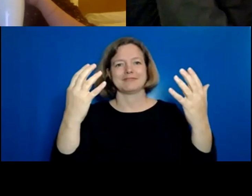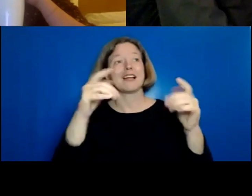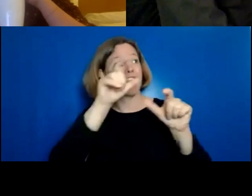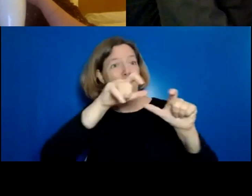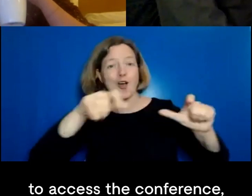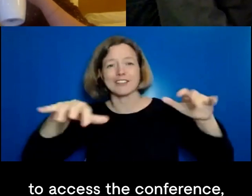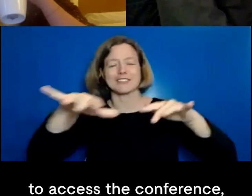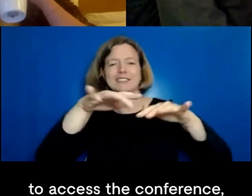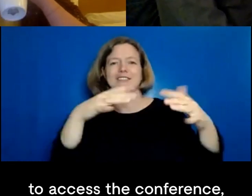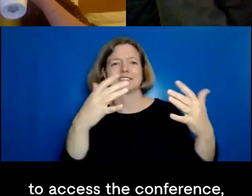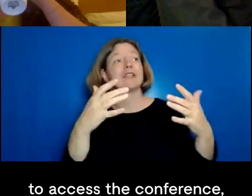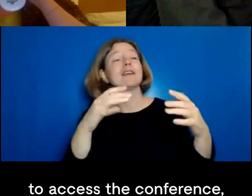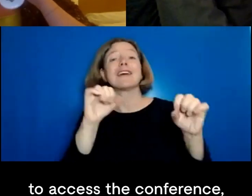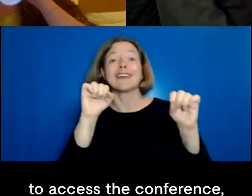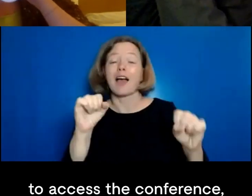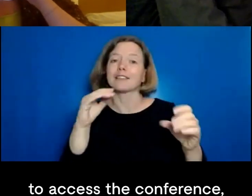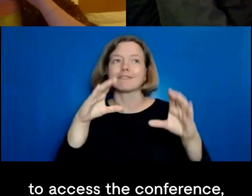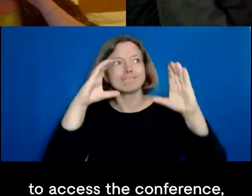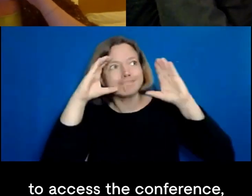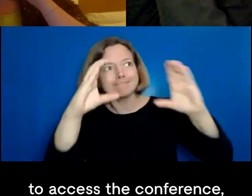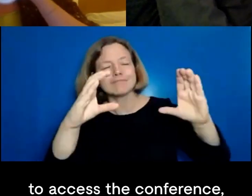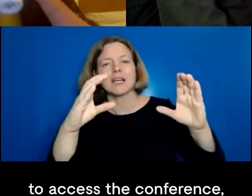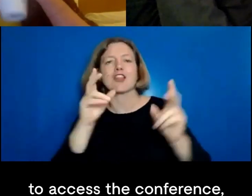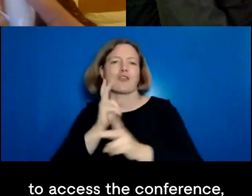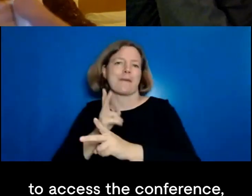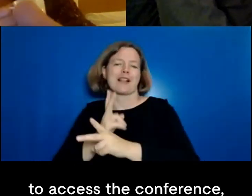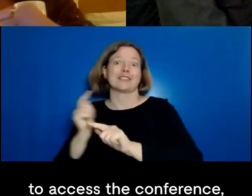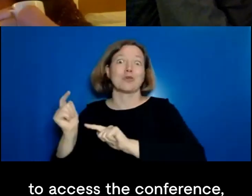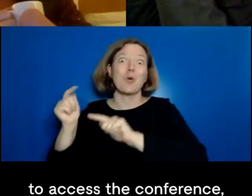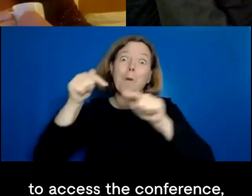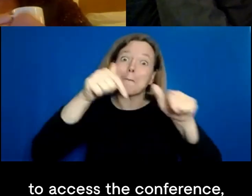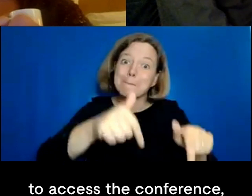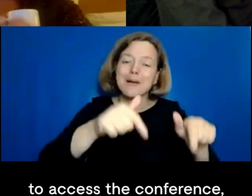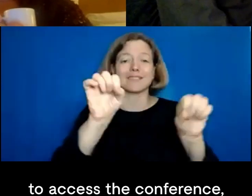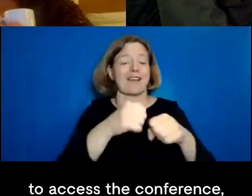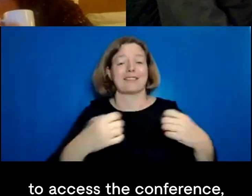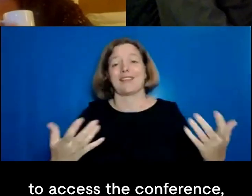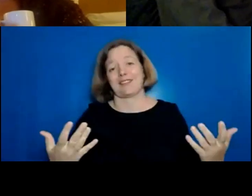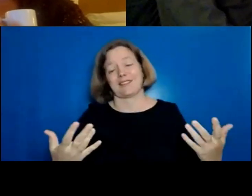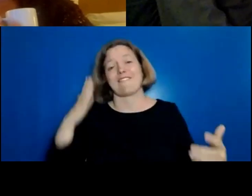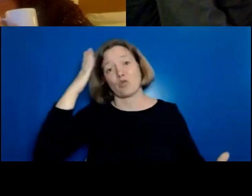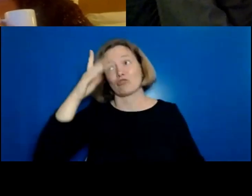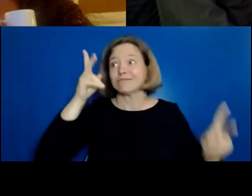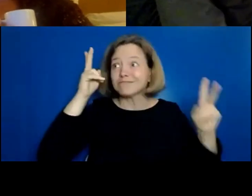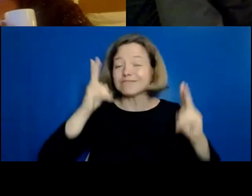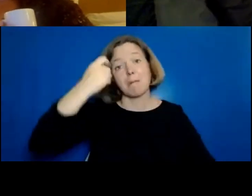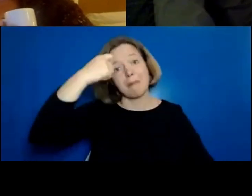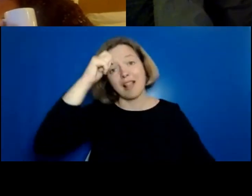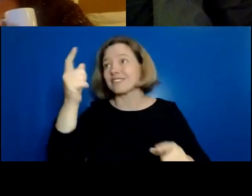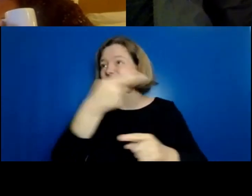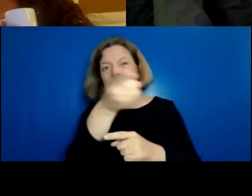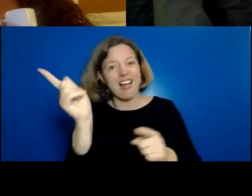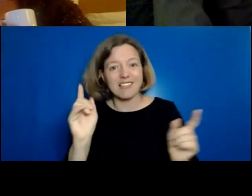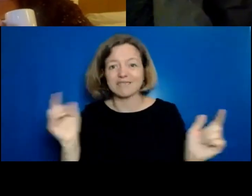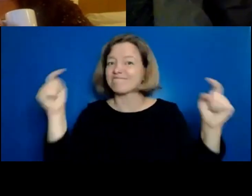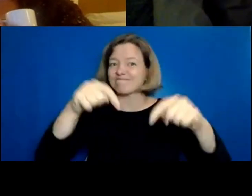wouldn't be able to access the conference if it was happening remotely in Berlin. We know